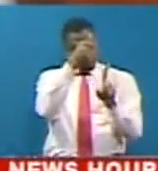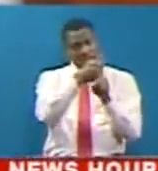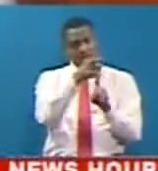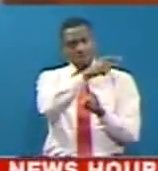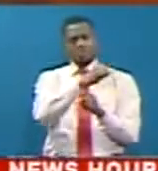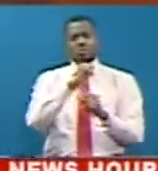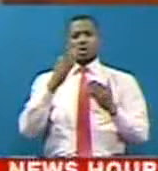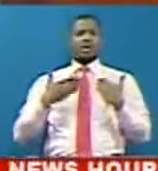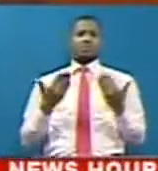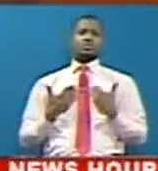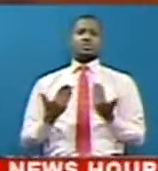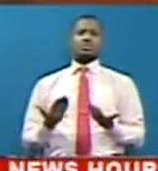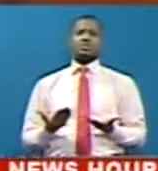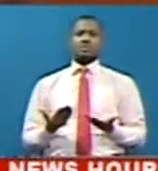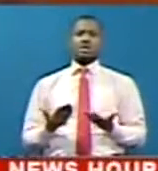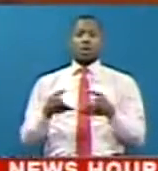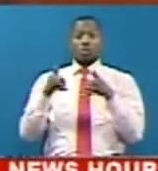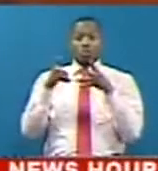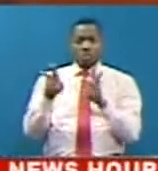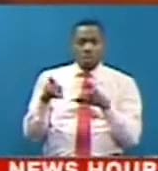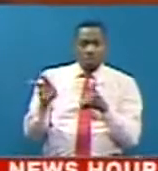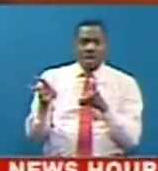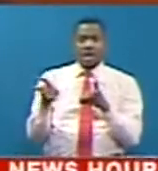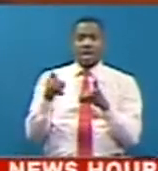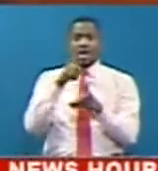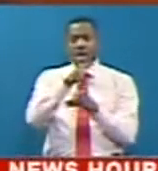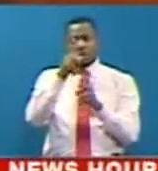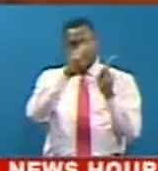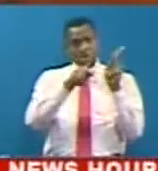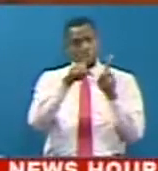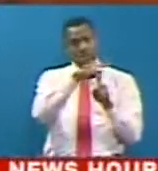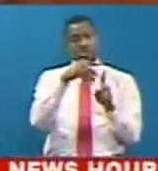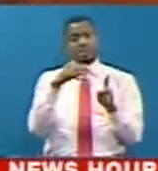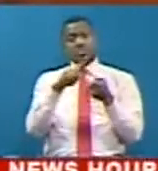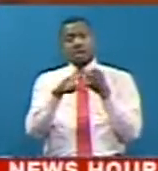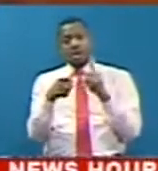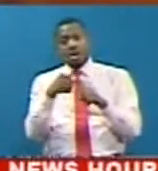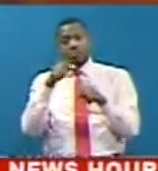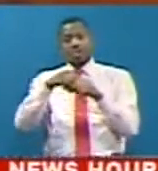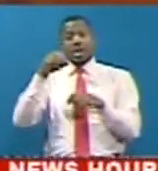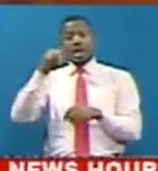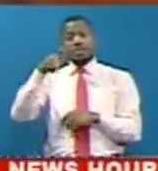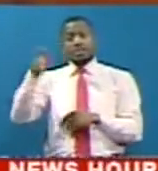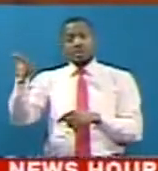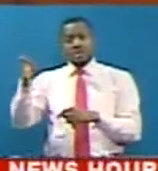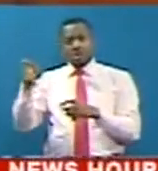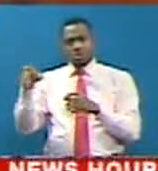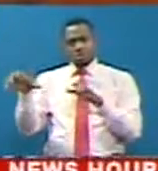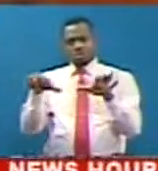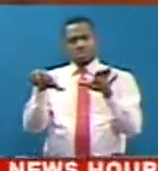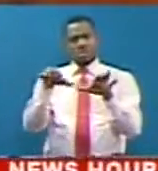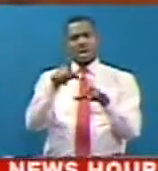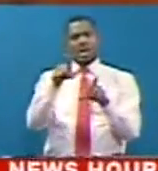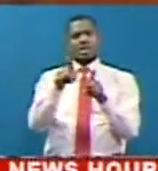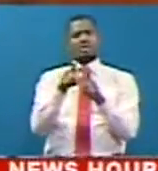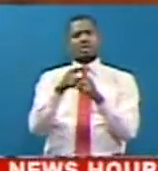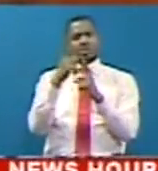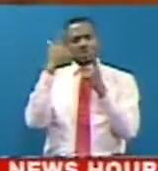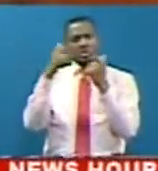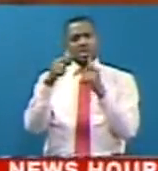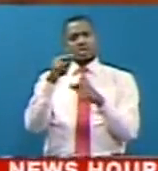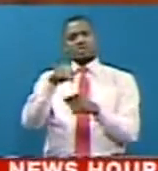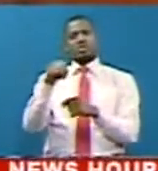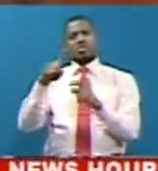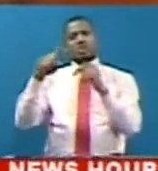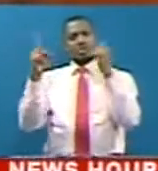not been very happy with the way his colleagues from the MPP have conducted themselves, as far as the